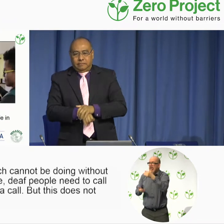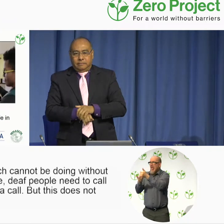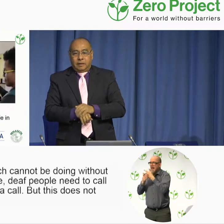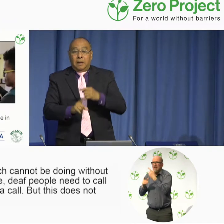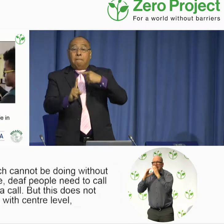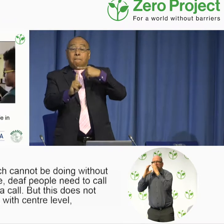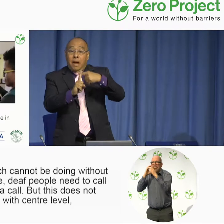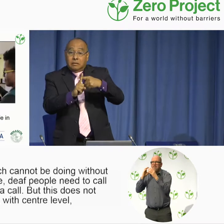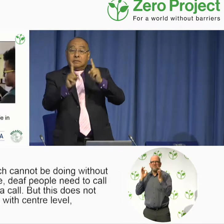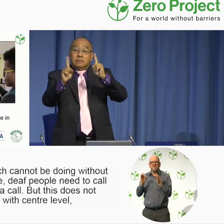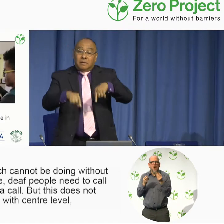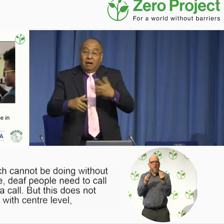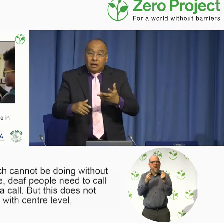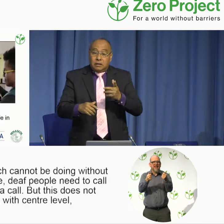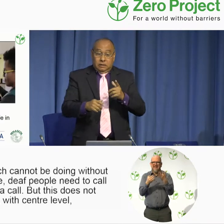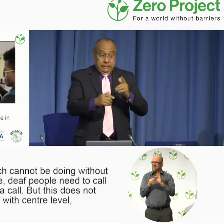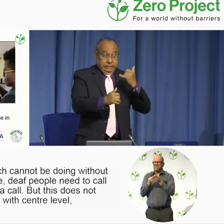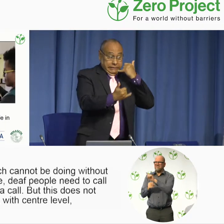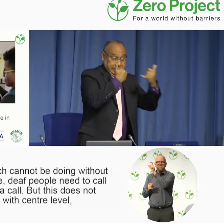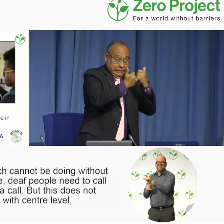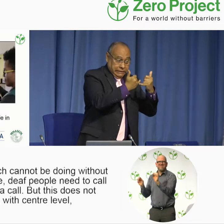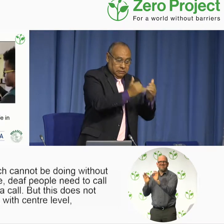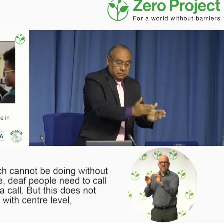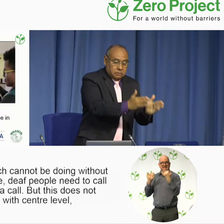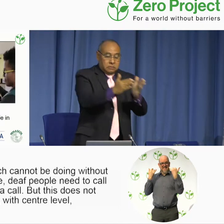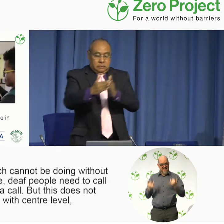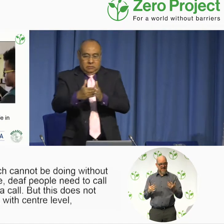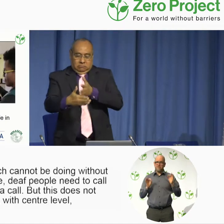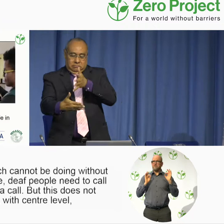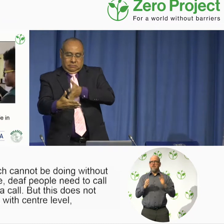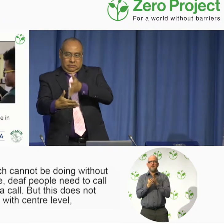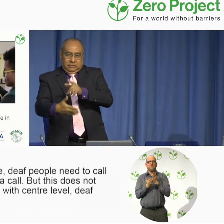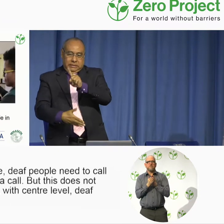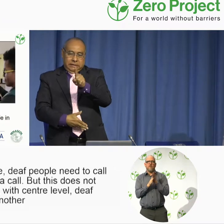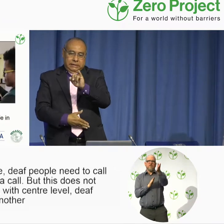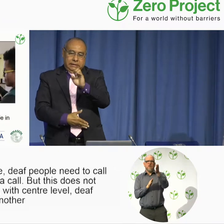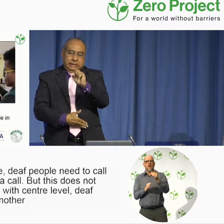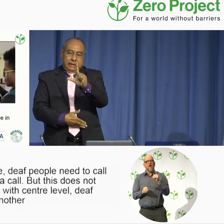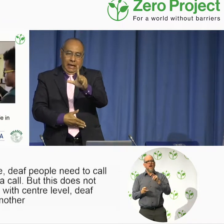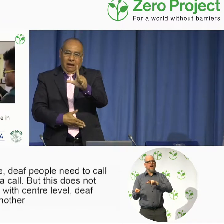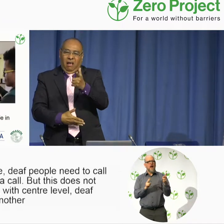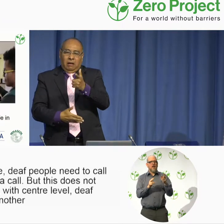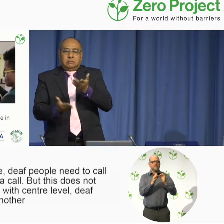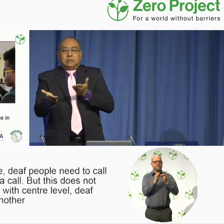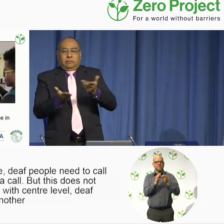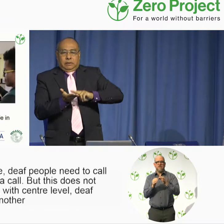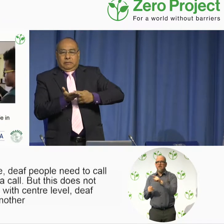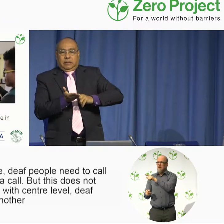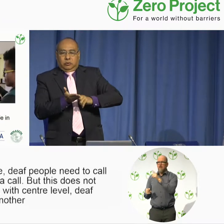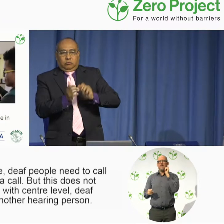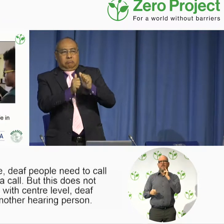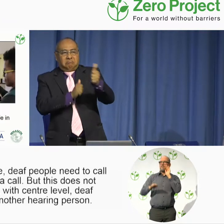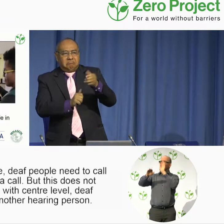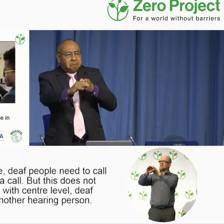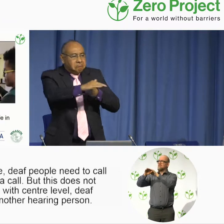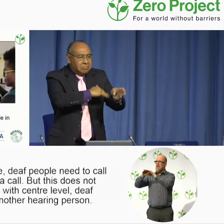now, with Centro de Relevo, deaf people can communicate free with another hearing person.